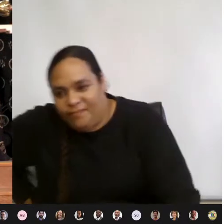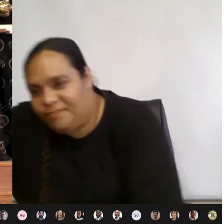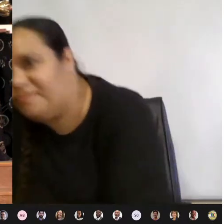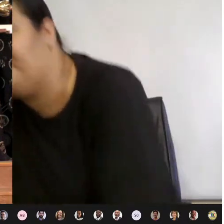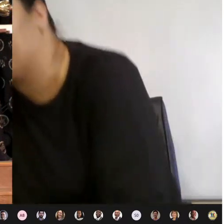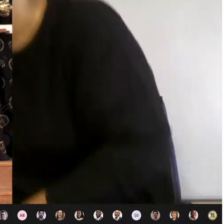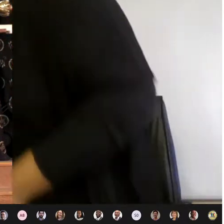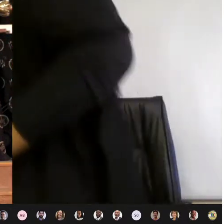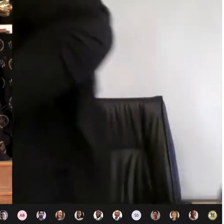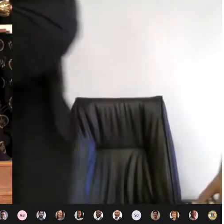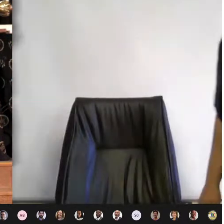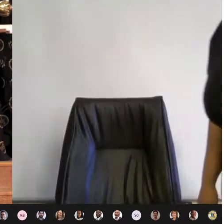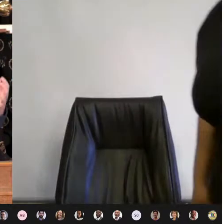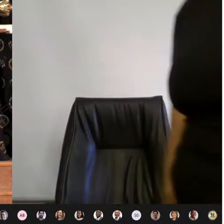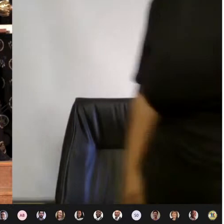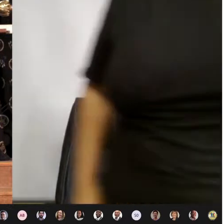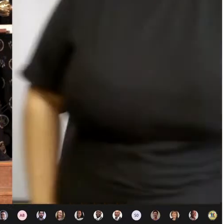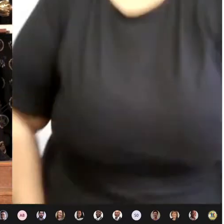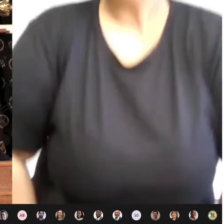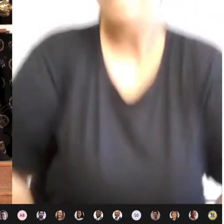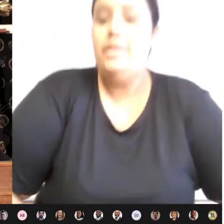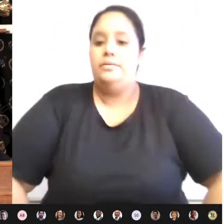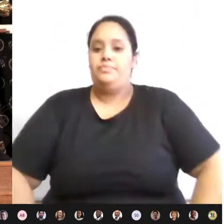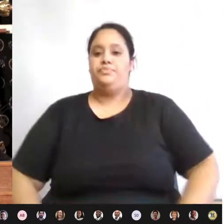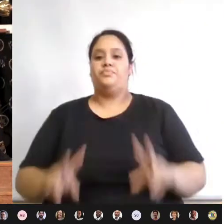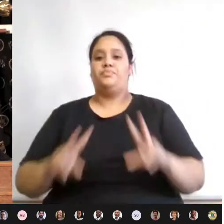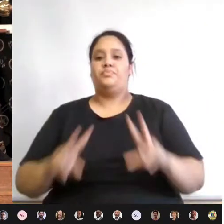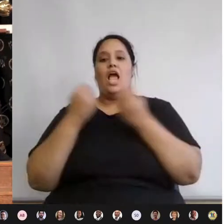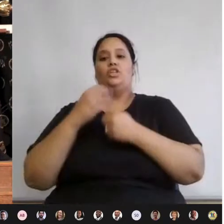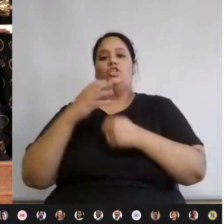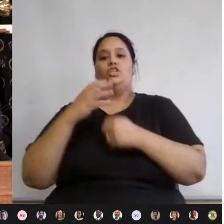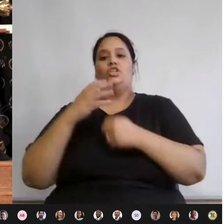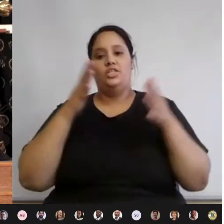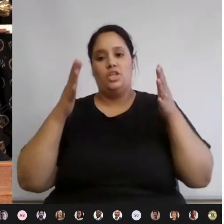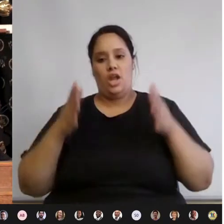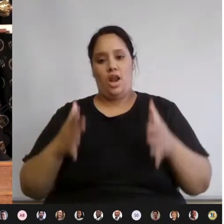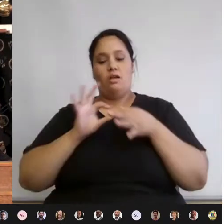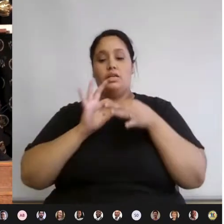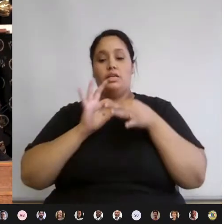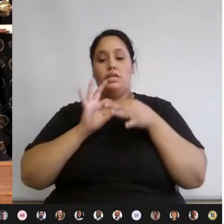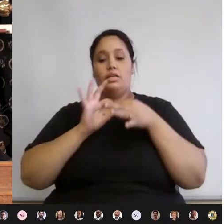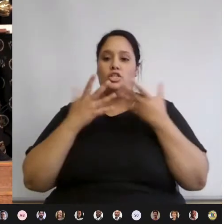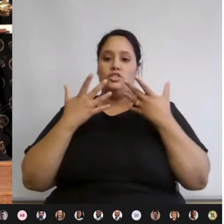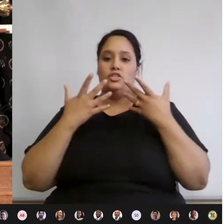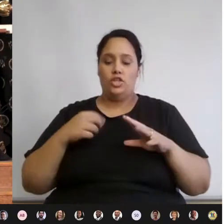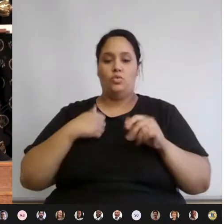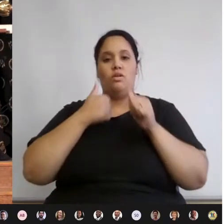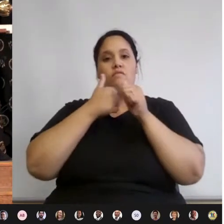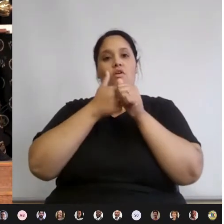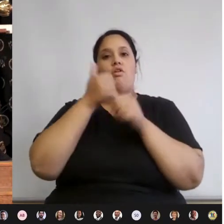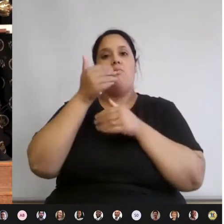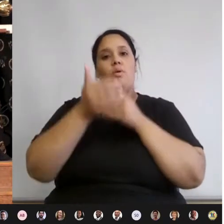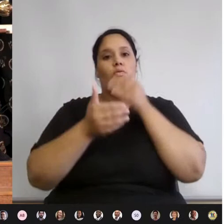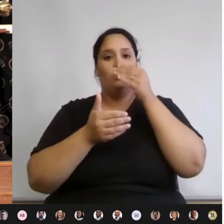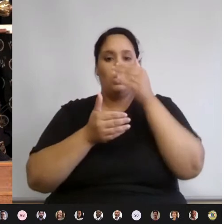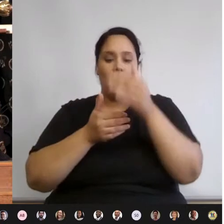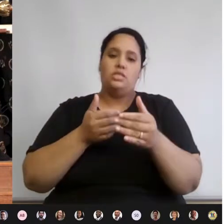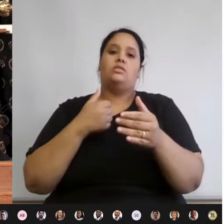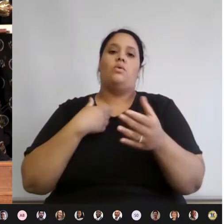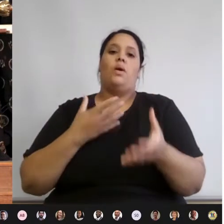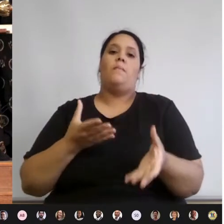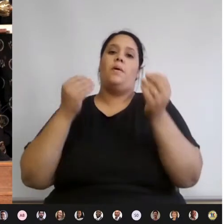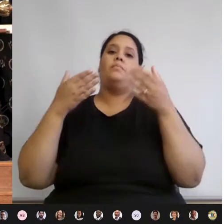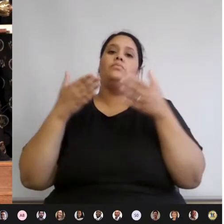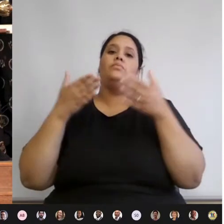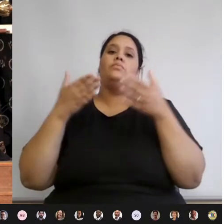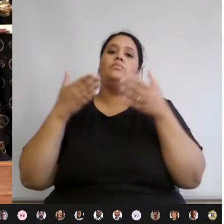our national commissioner engaged, and we went through a process, and we got General Matakata.